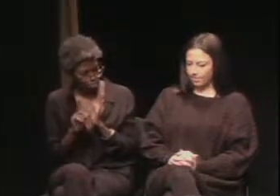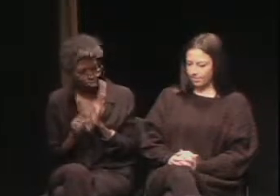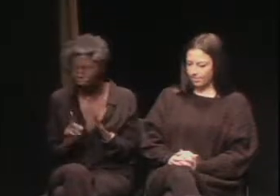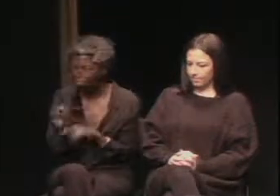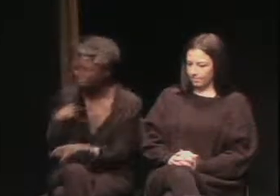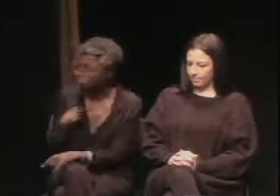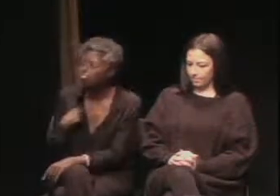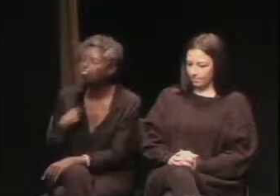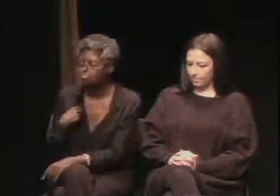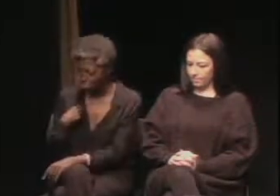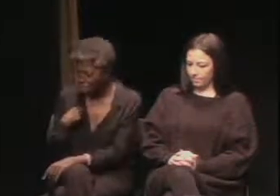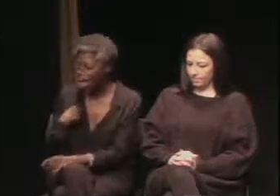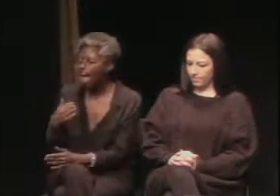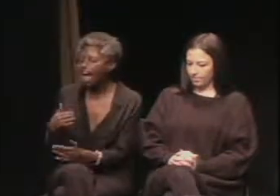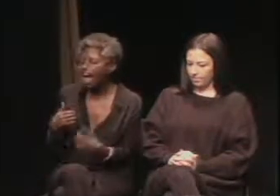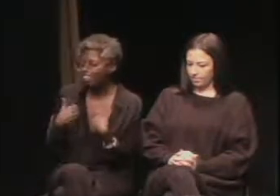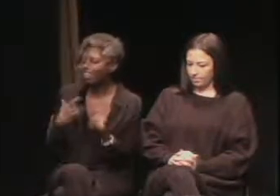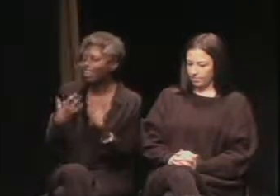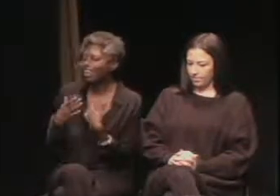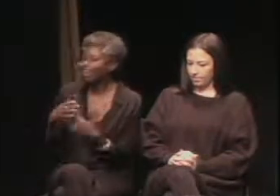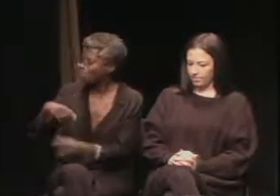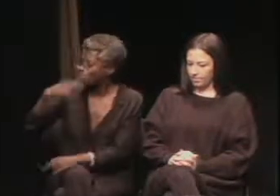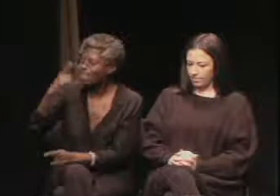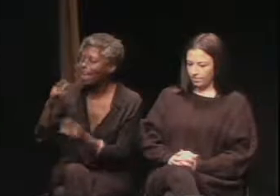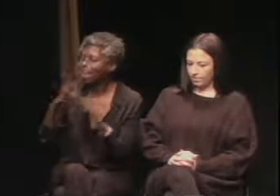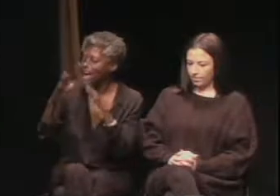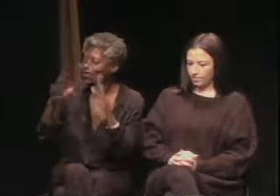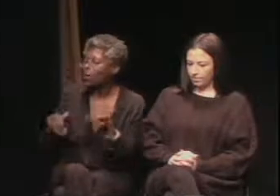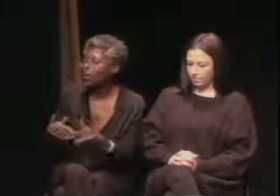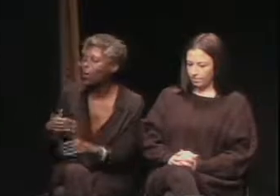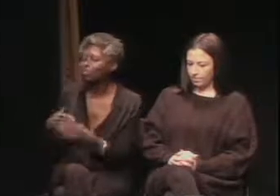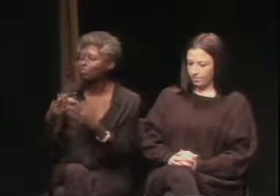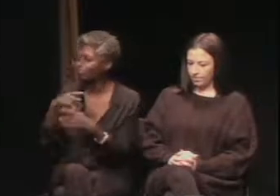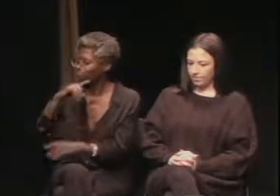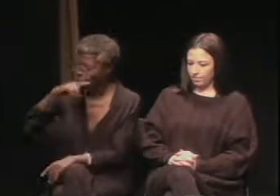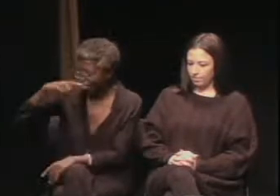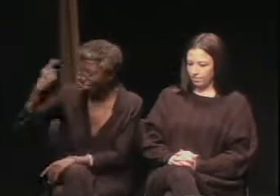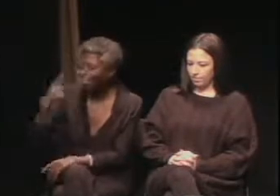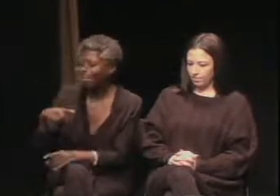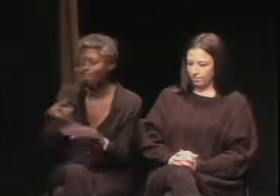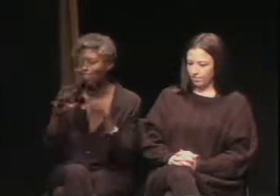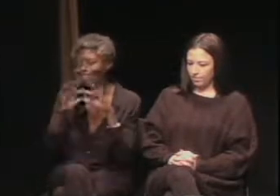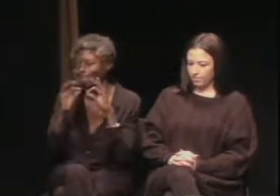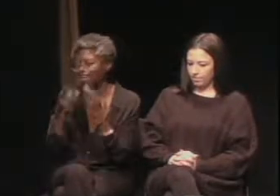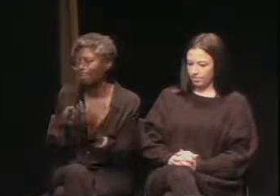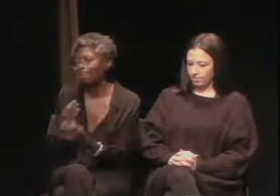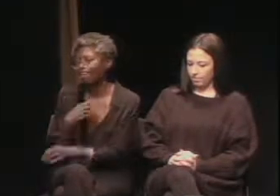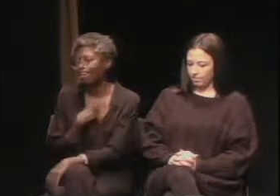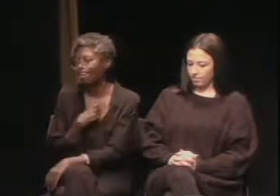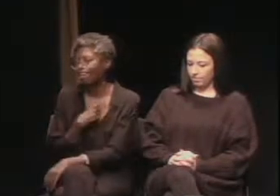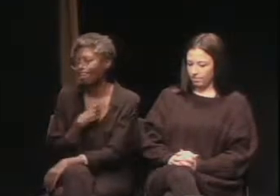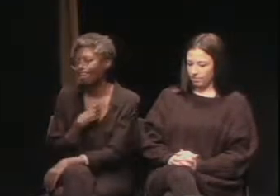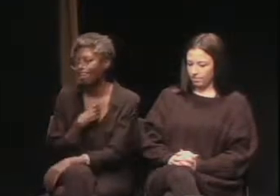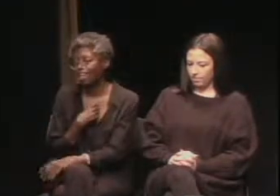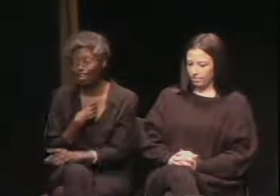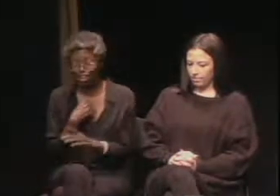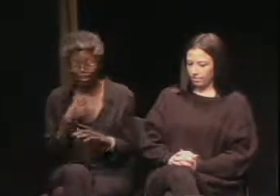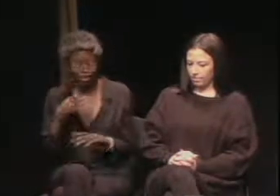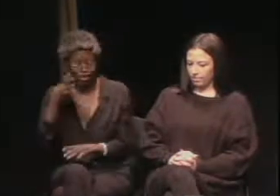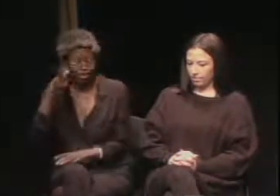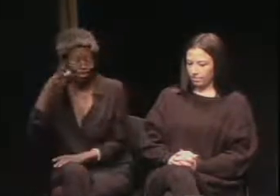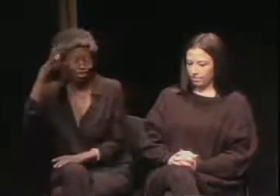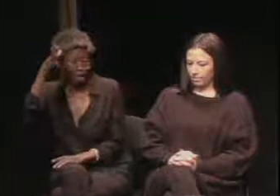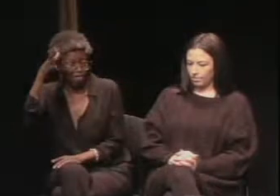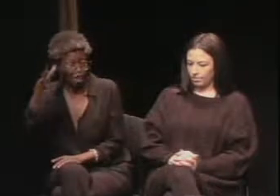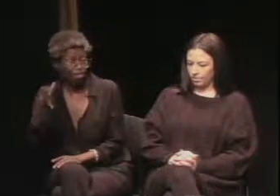grew up in a very black household. Right. In a very black family. And, you know. Where your grandfather was very